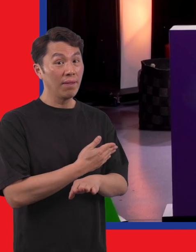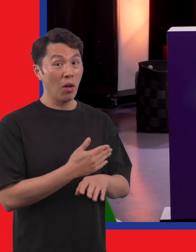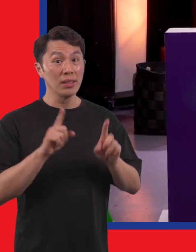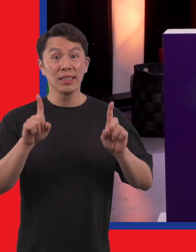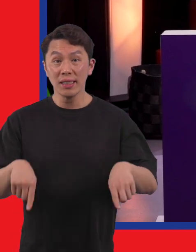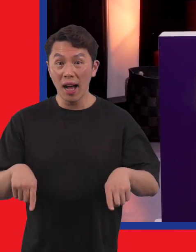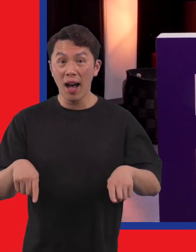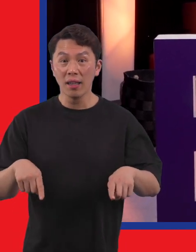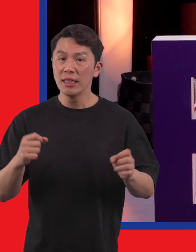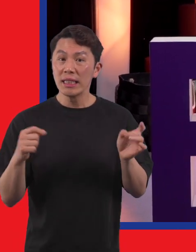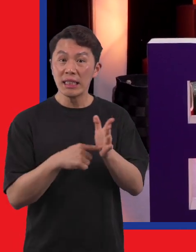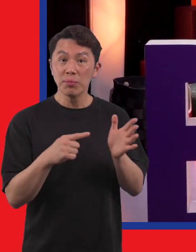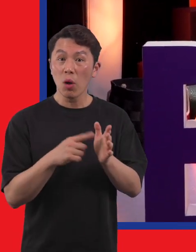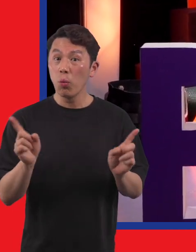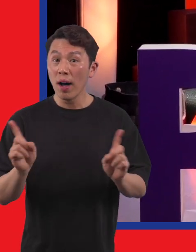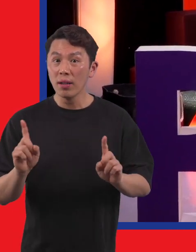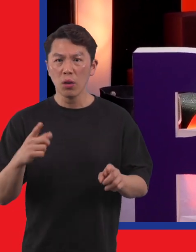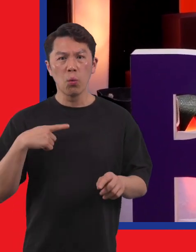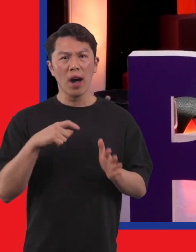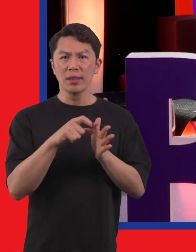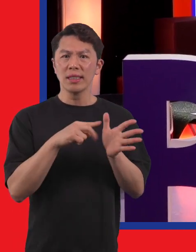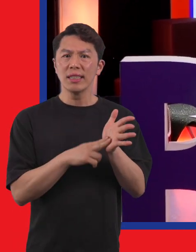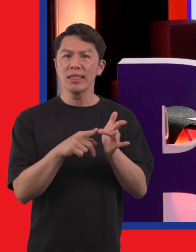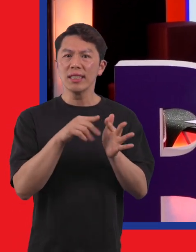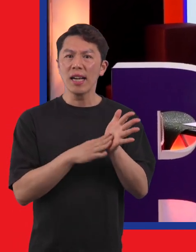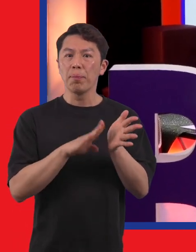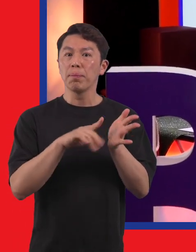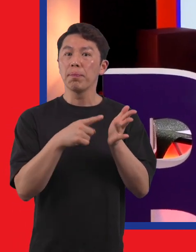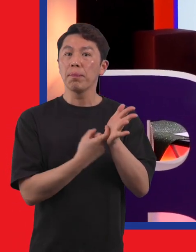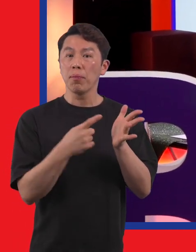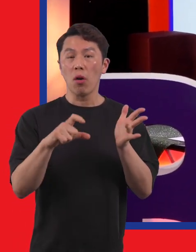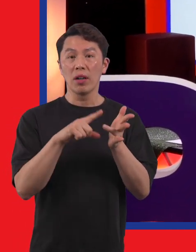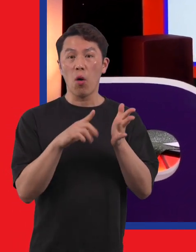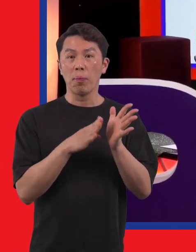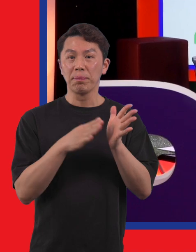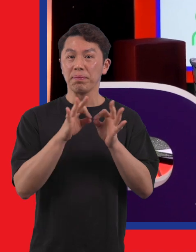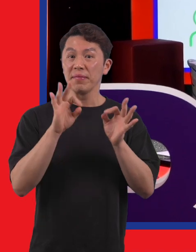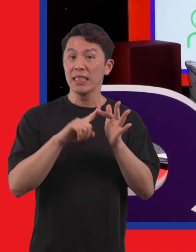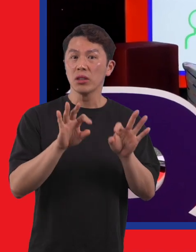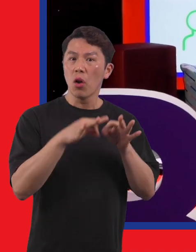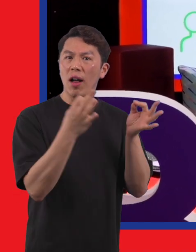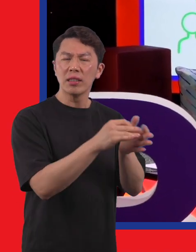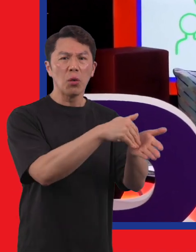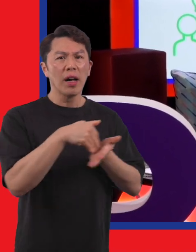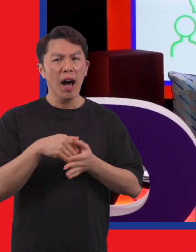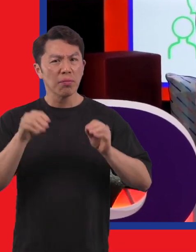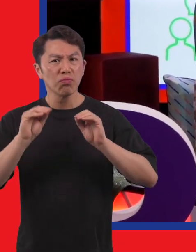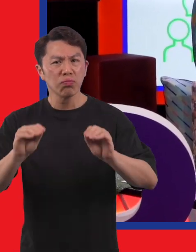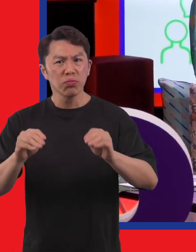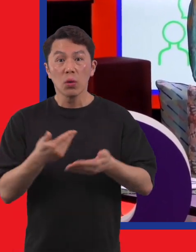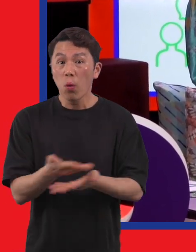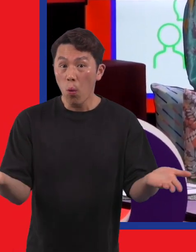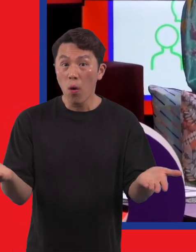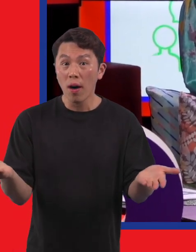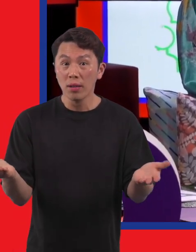Now, before we get started, it's important to understand why the Daniel Morecambe Foundation brings us Australia's biggest child safety